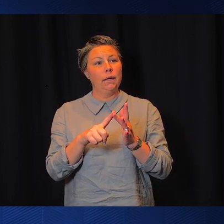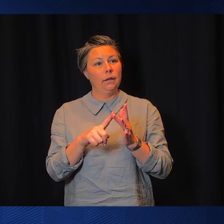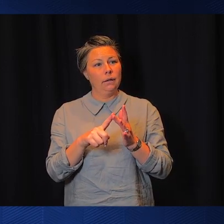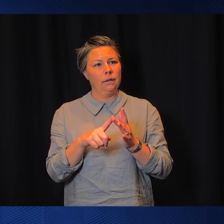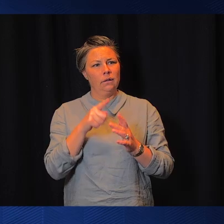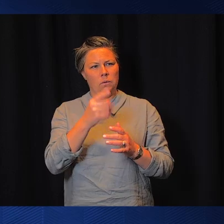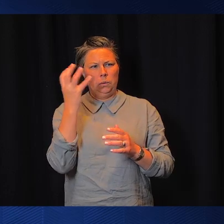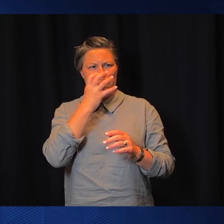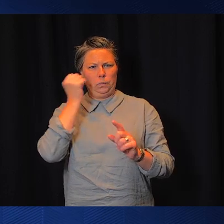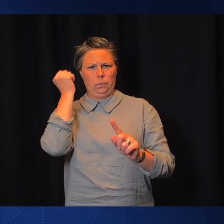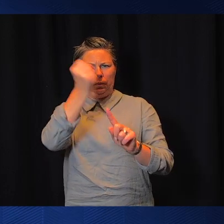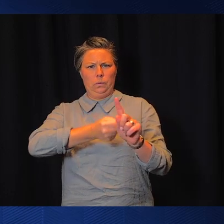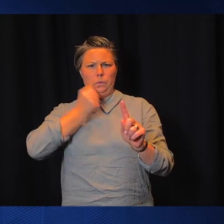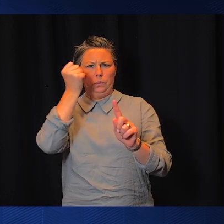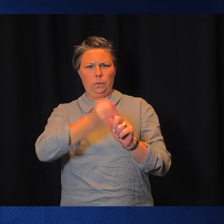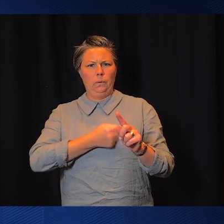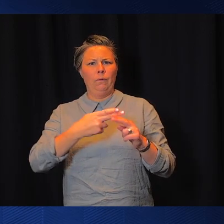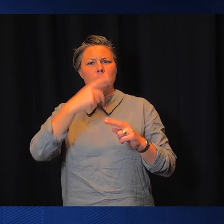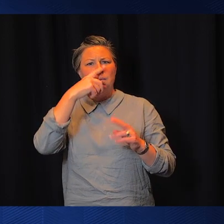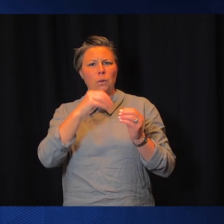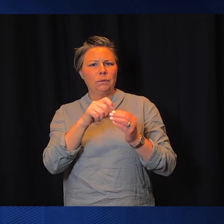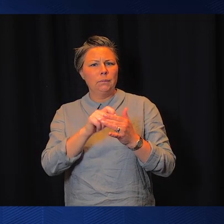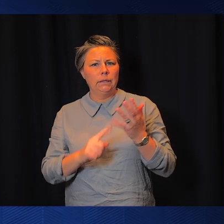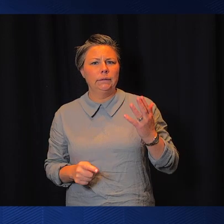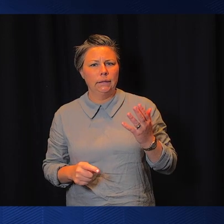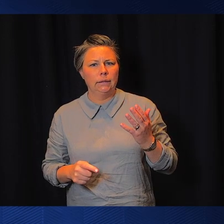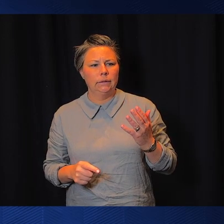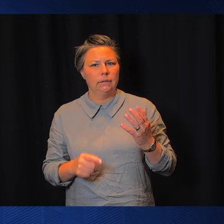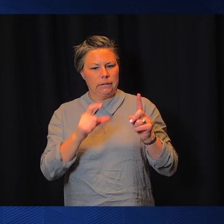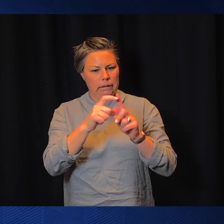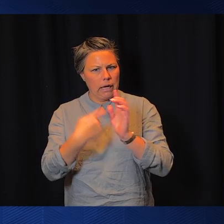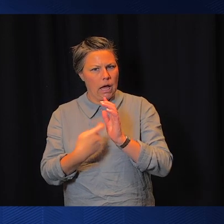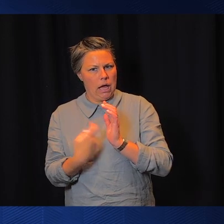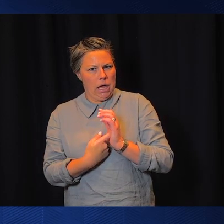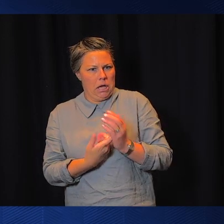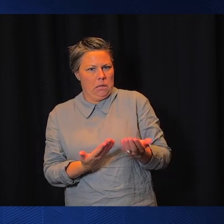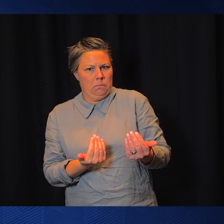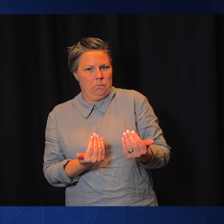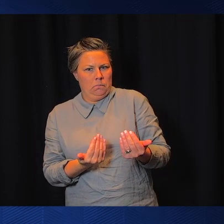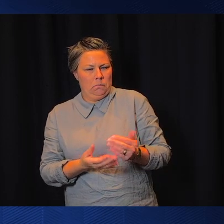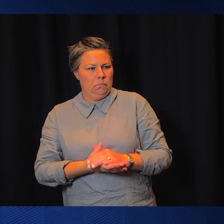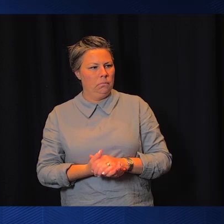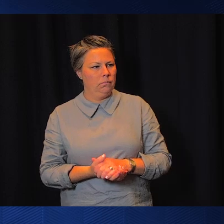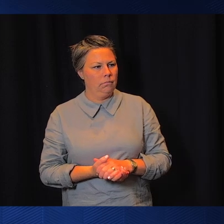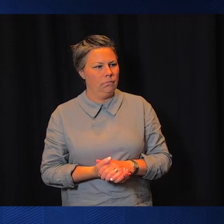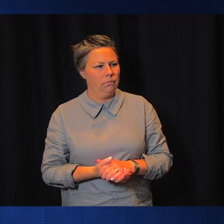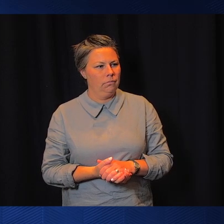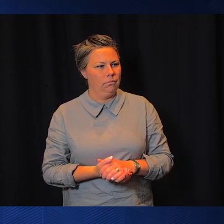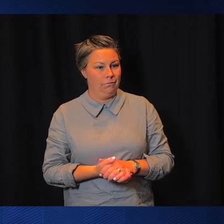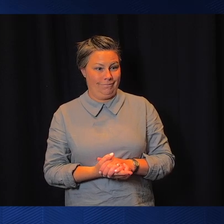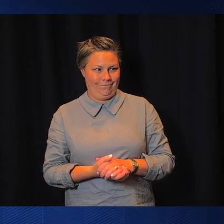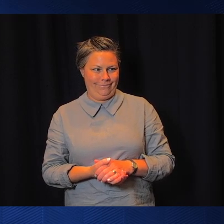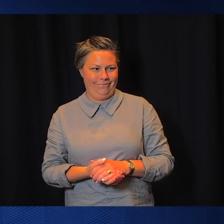really strong advocate for people with disabilities being engaged in DRR. So I'd love to hear a little bit about what you've learned from